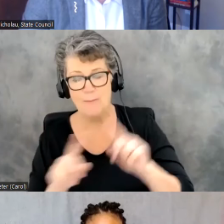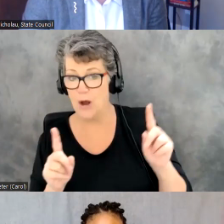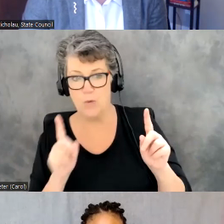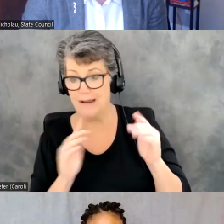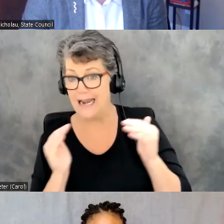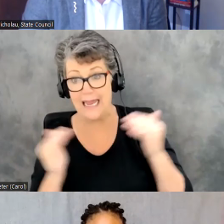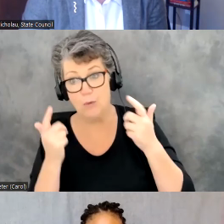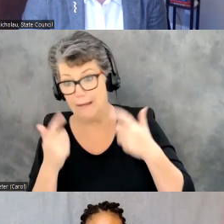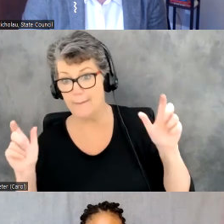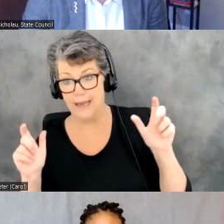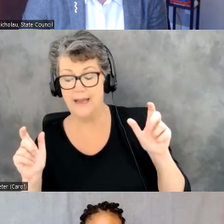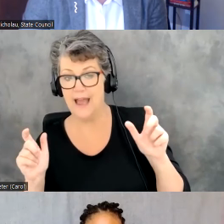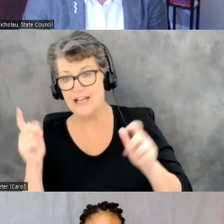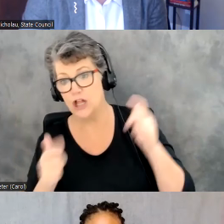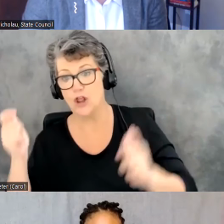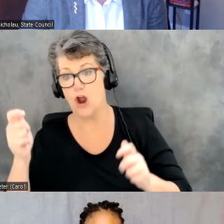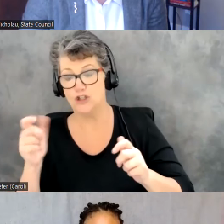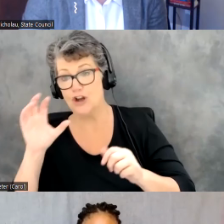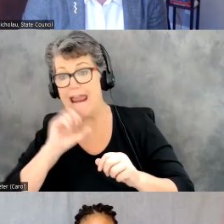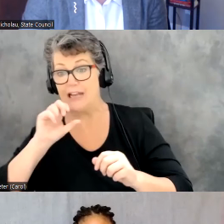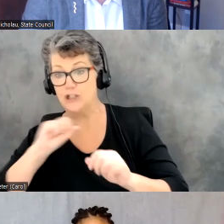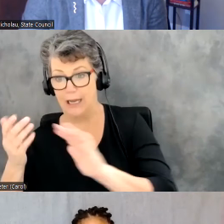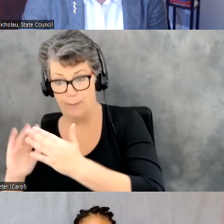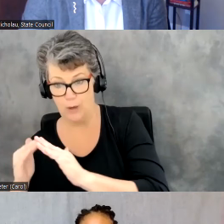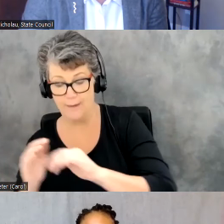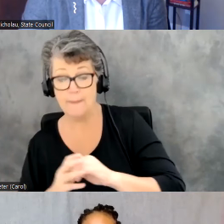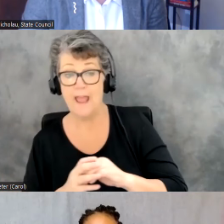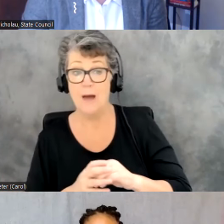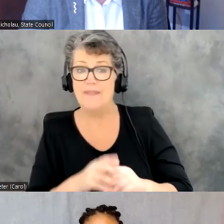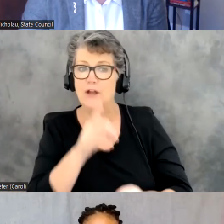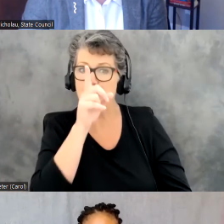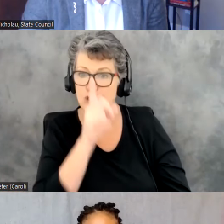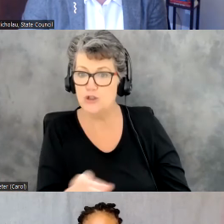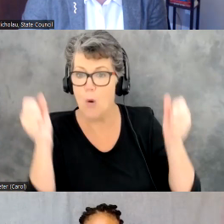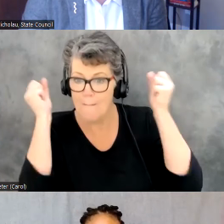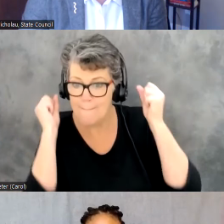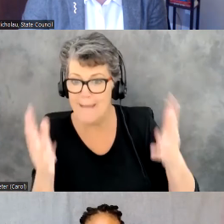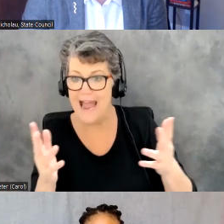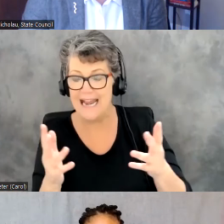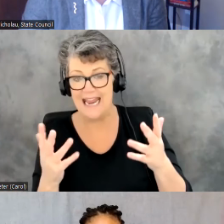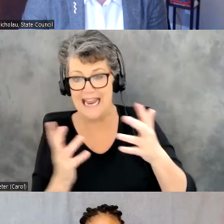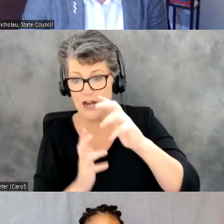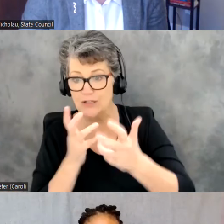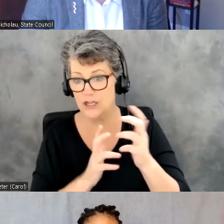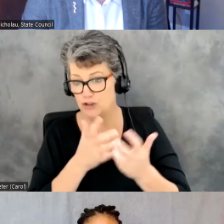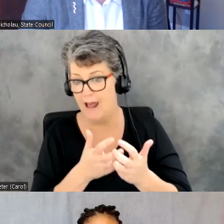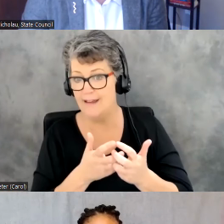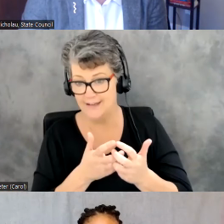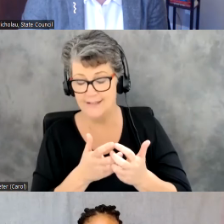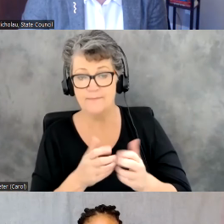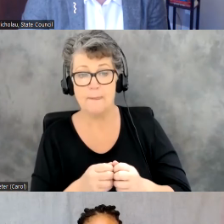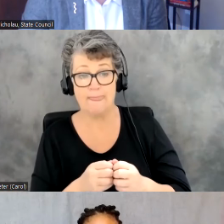nearly as big as the larger aging community. But there are so many intersectionalities.